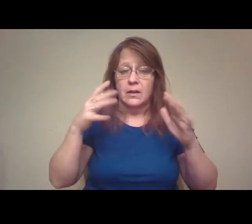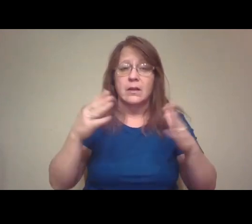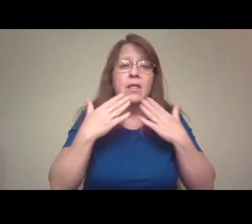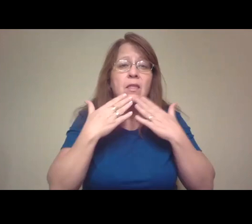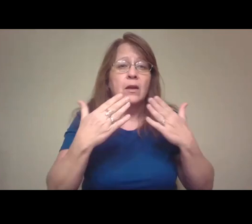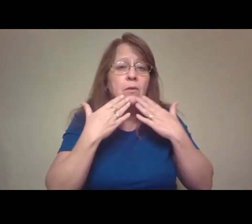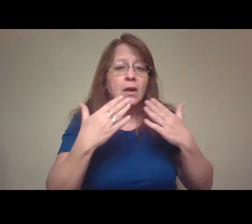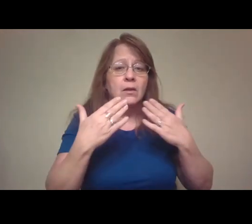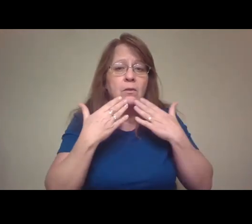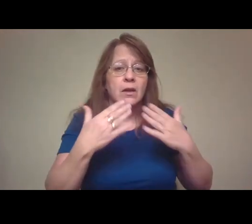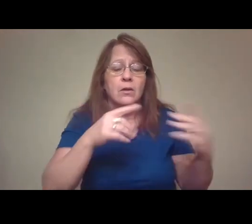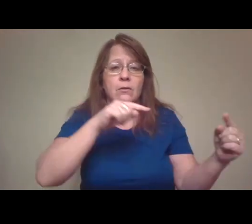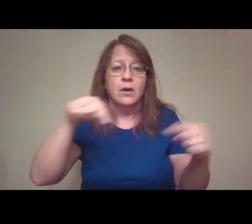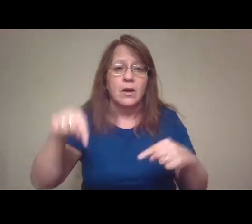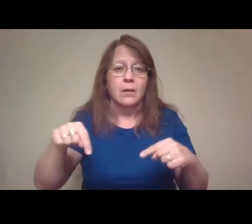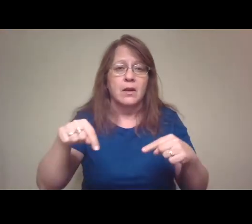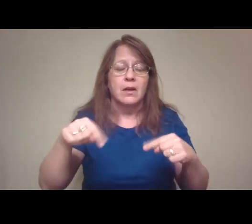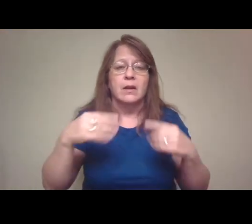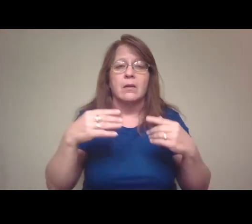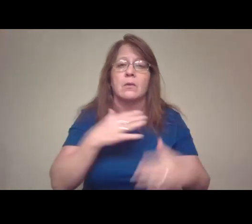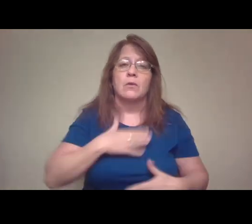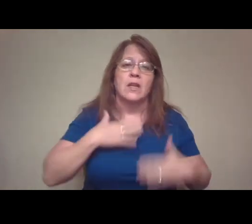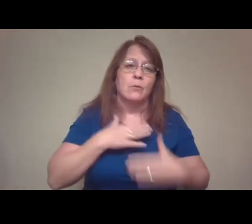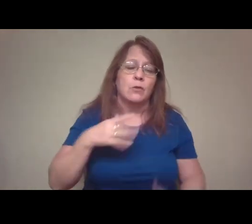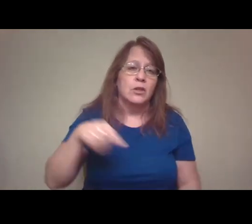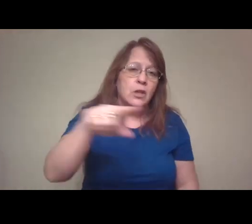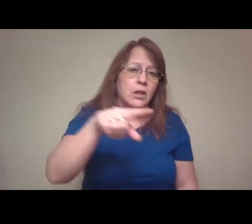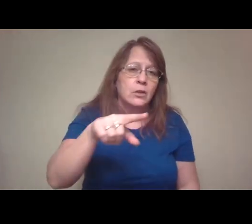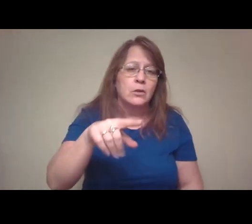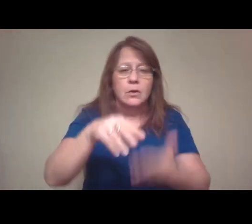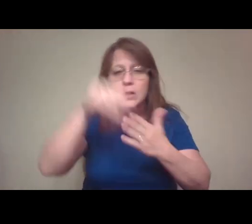all. Thank you for coming. We appreciate you. We appreciate you learning